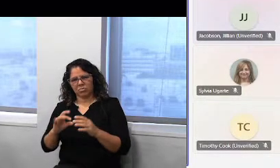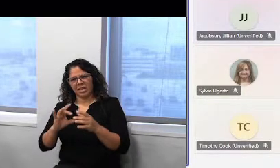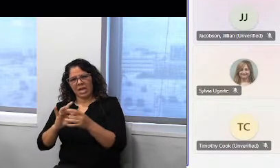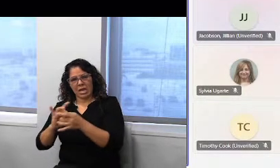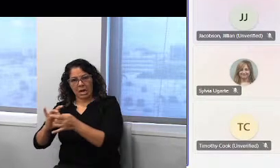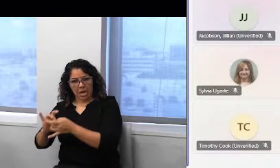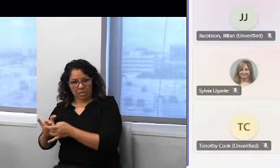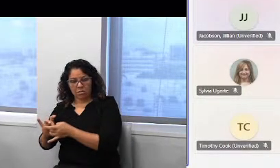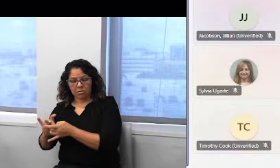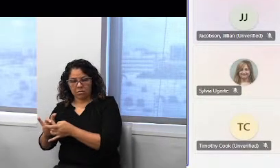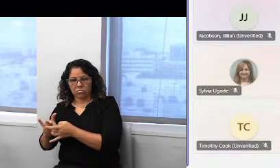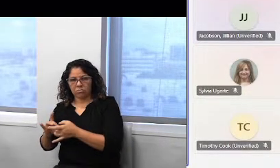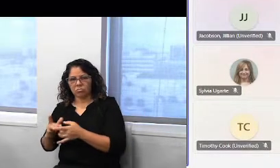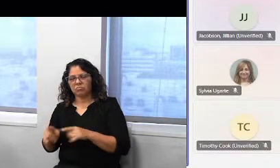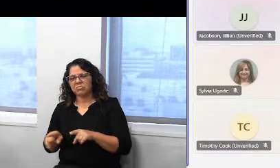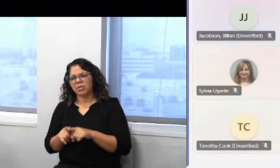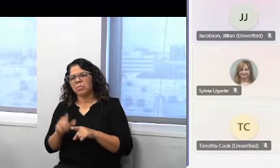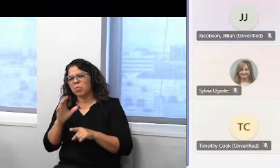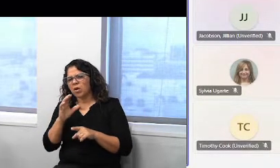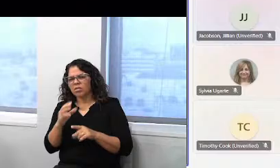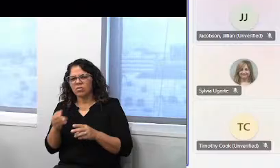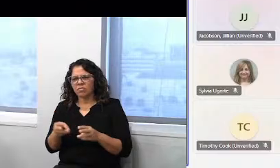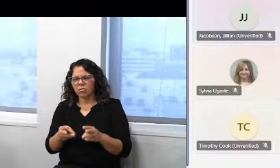ways to ensure that they can be intertied.